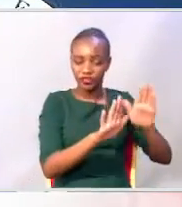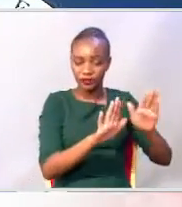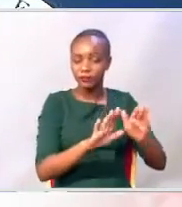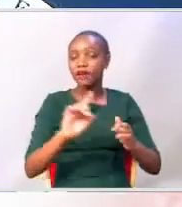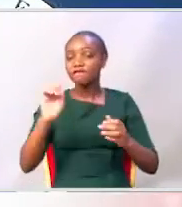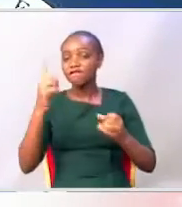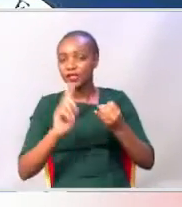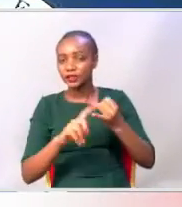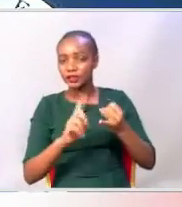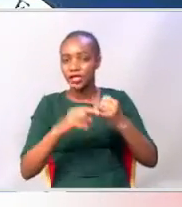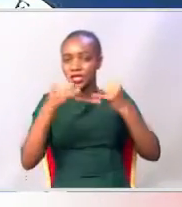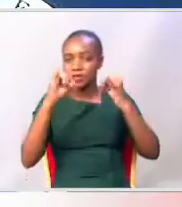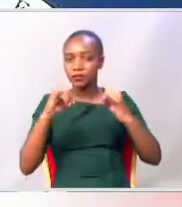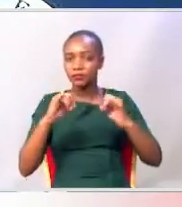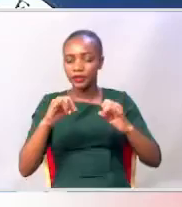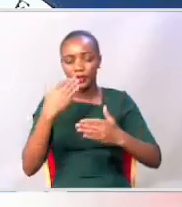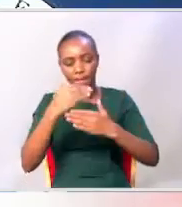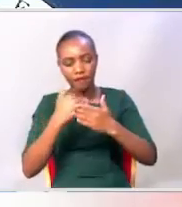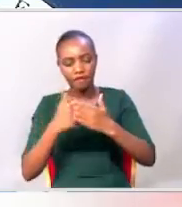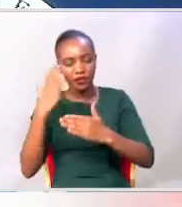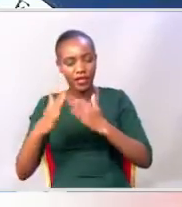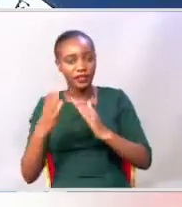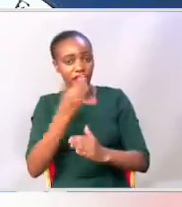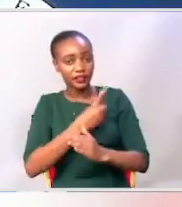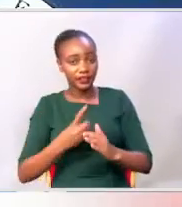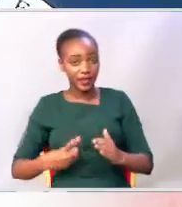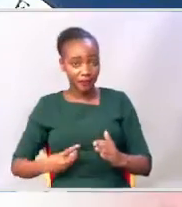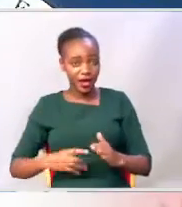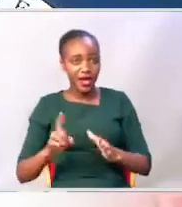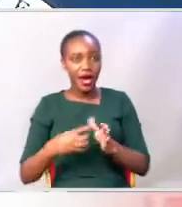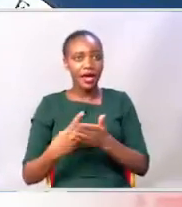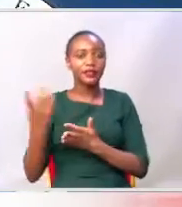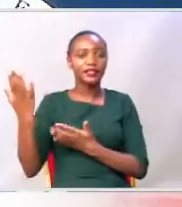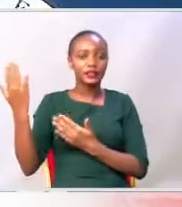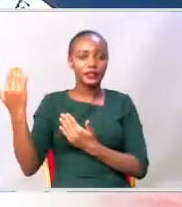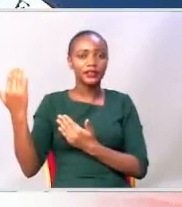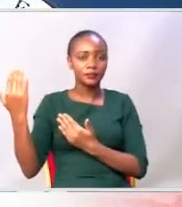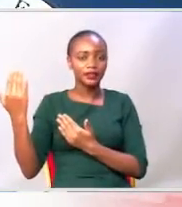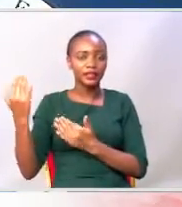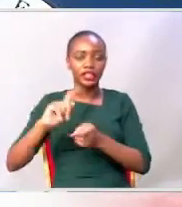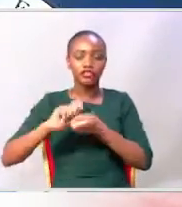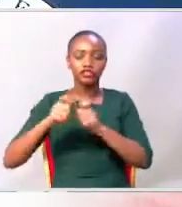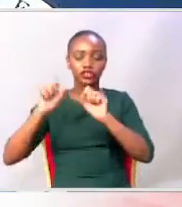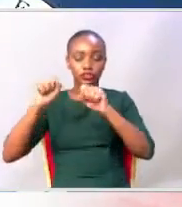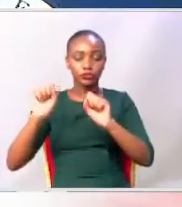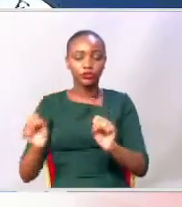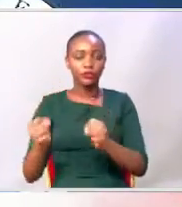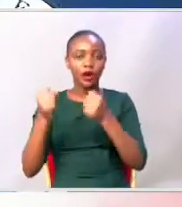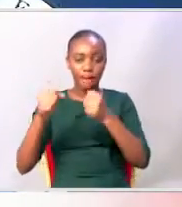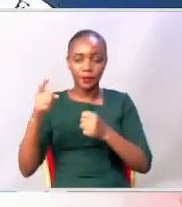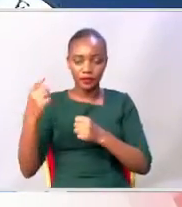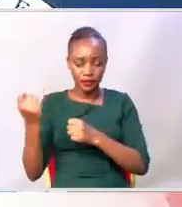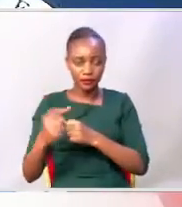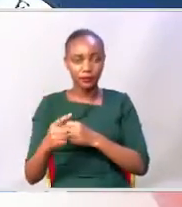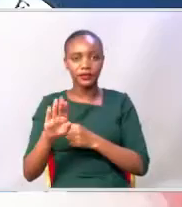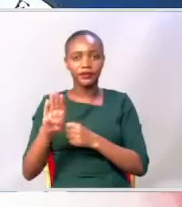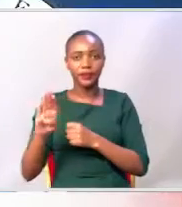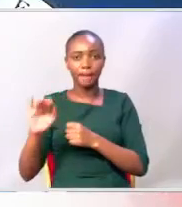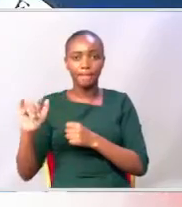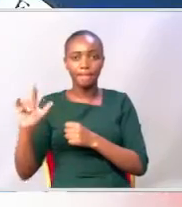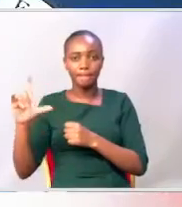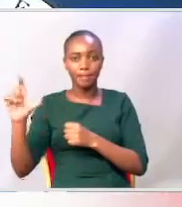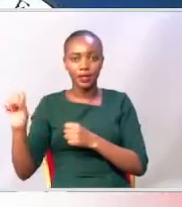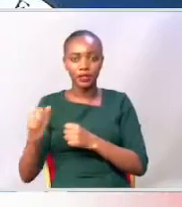phase will be implemented by the end of this month, and it is expected that the changes will reflect on this month's bills.